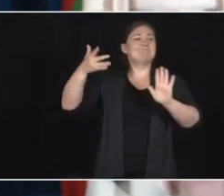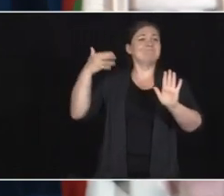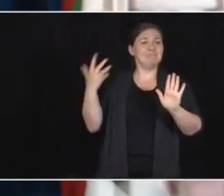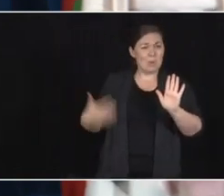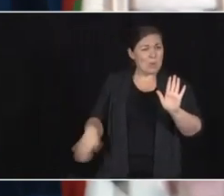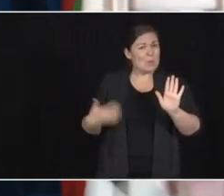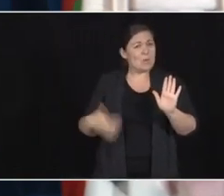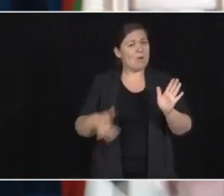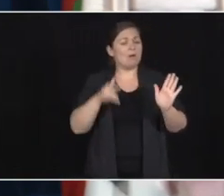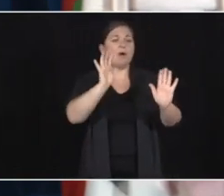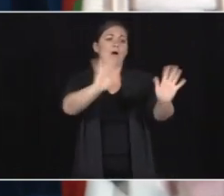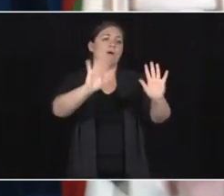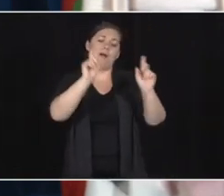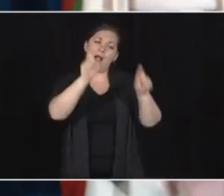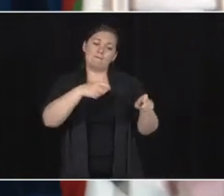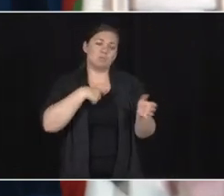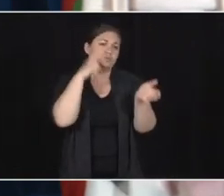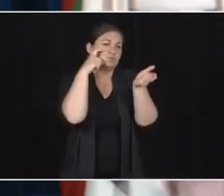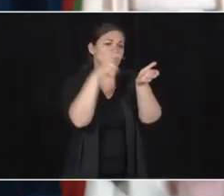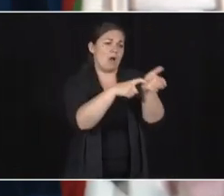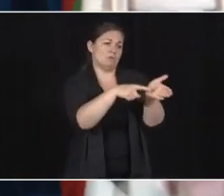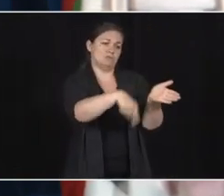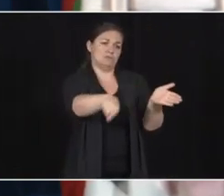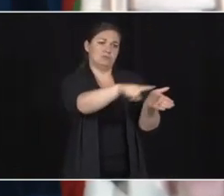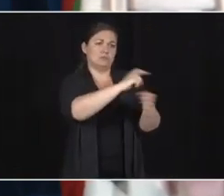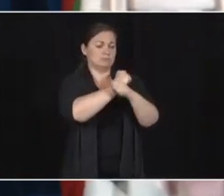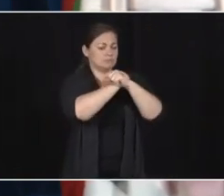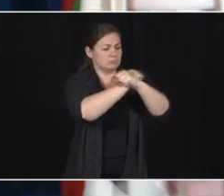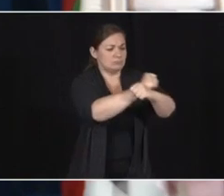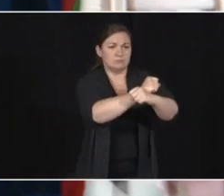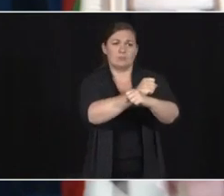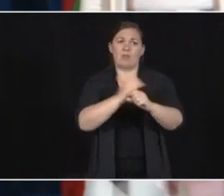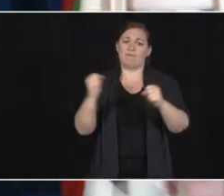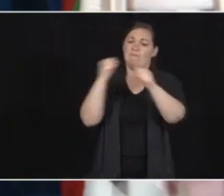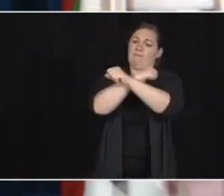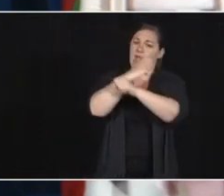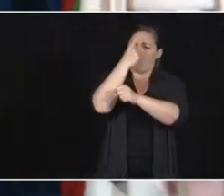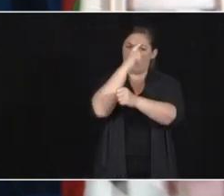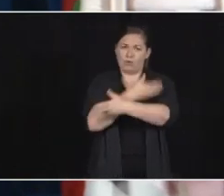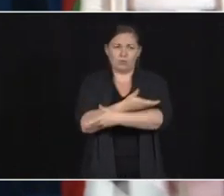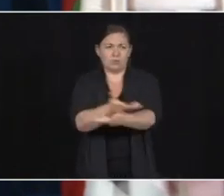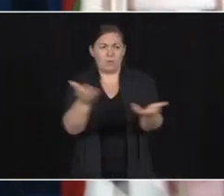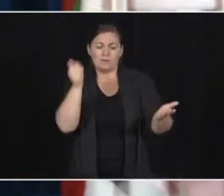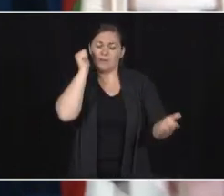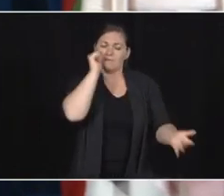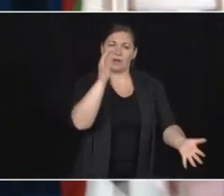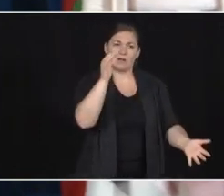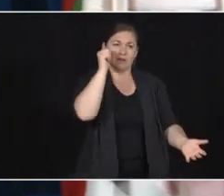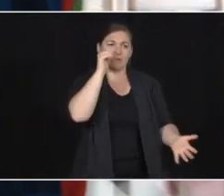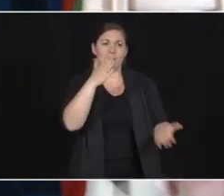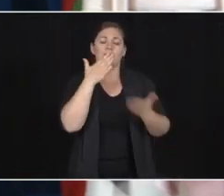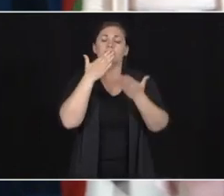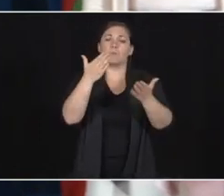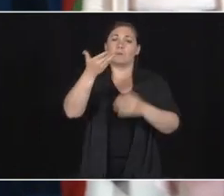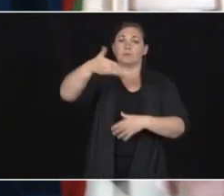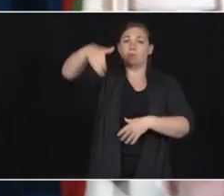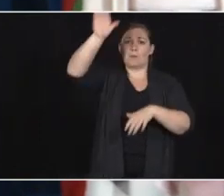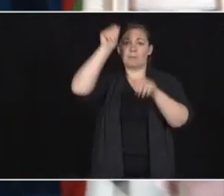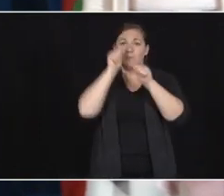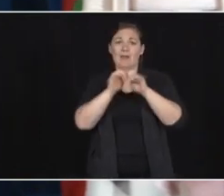And that's who I'm going to keep fighting for each and every day. Thank you, and God bless the people of